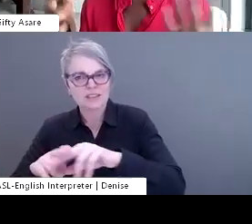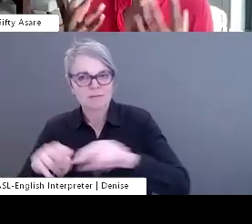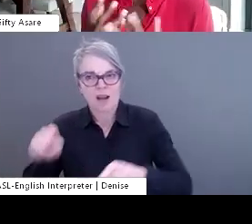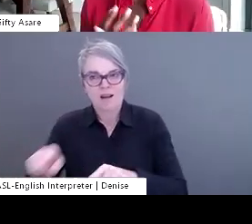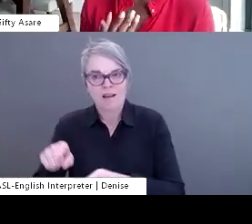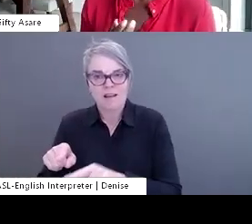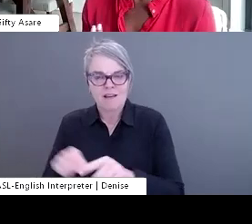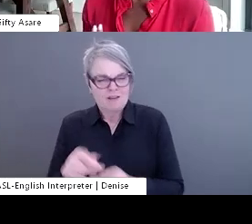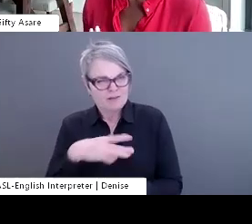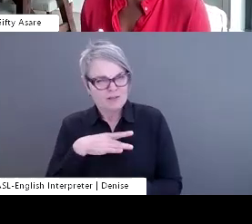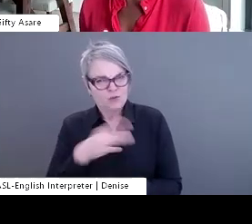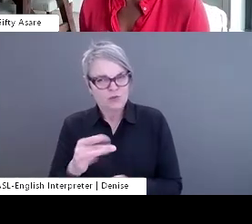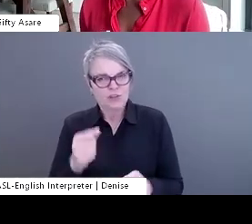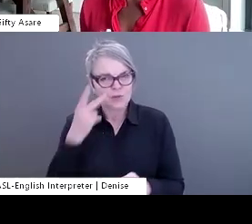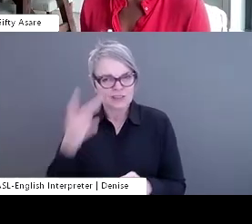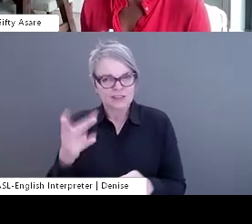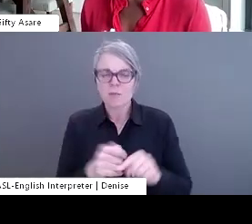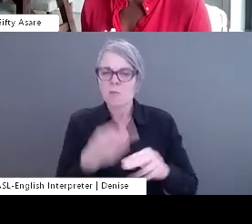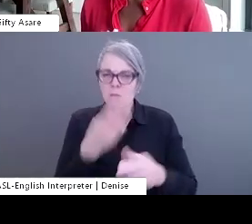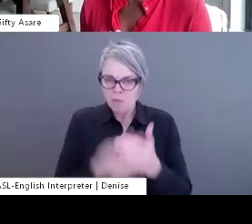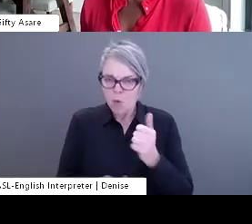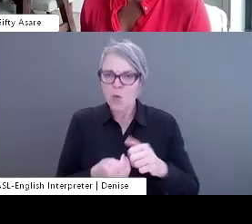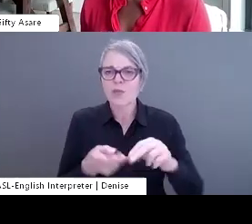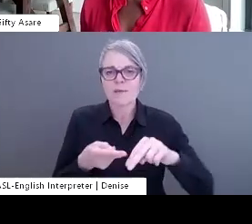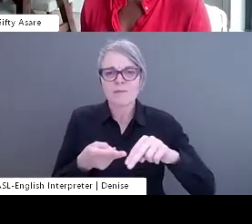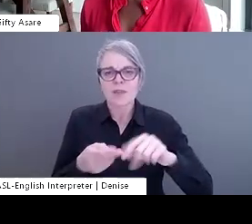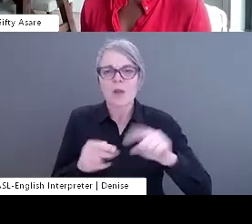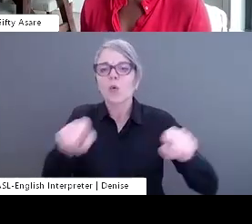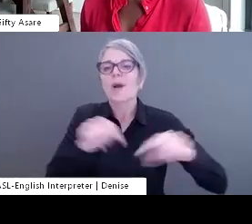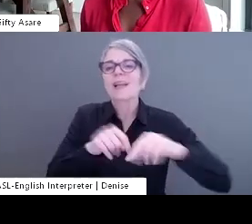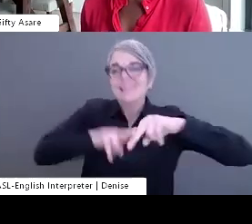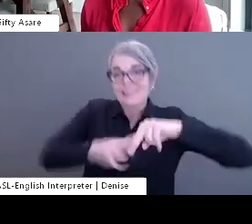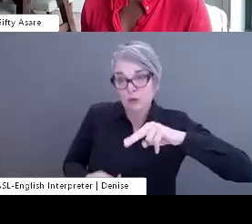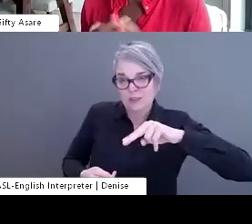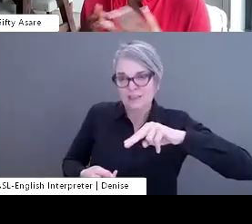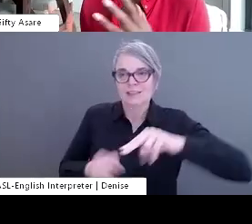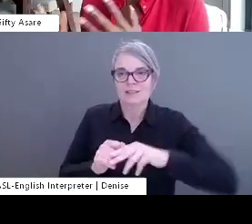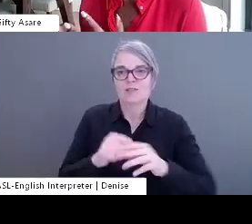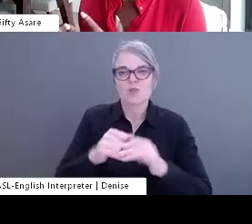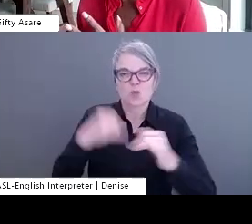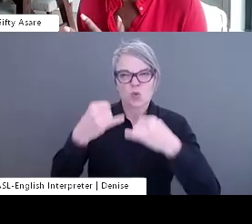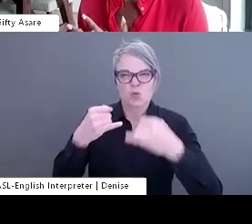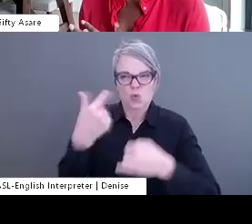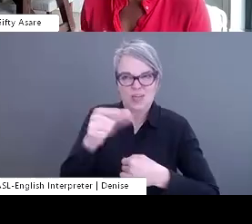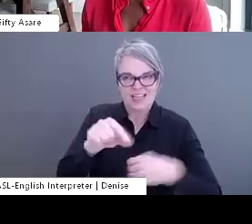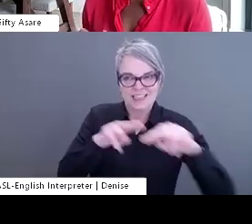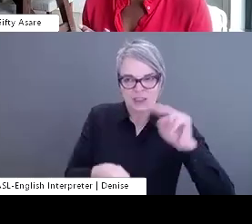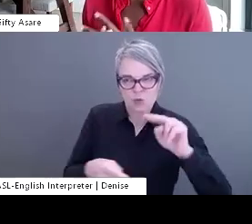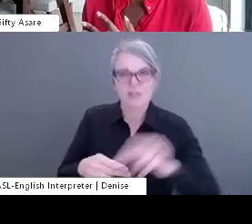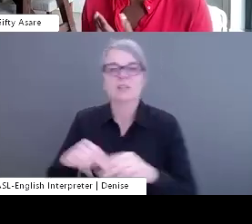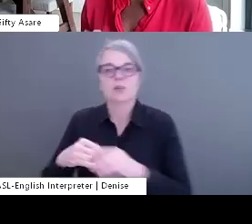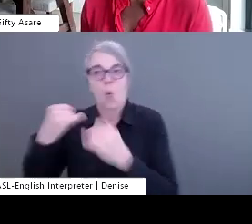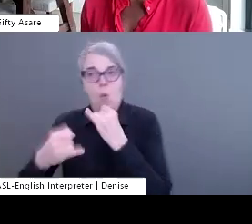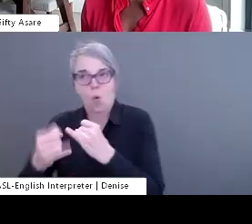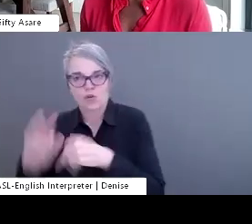kind of gave us insight about what could be happening. And so that 3% decline in agency